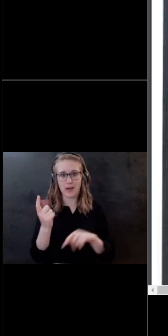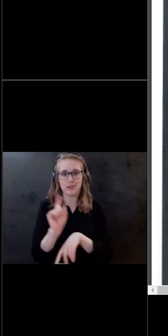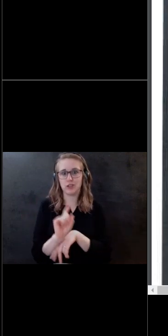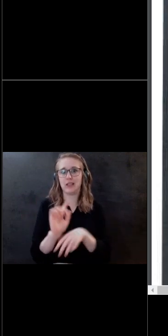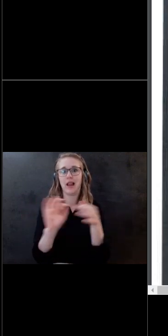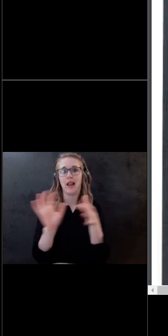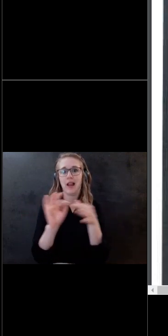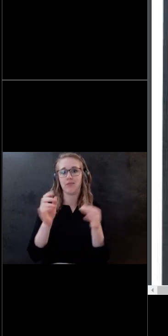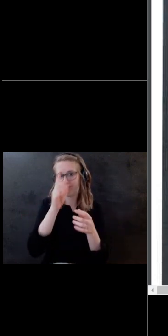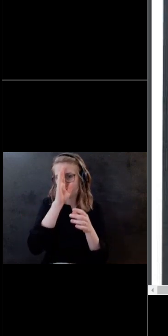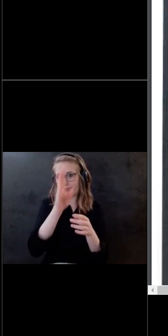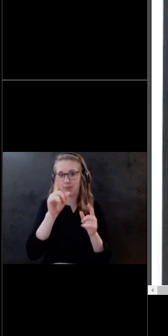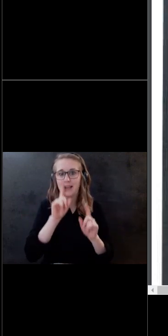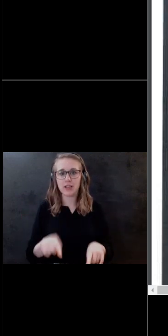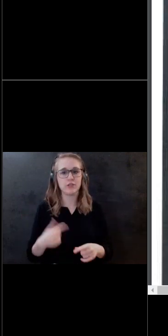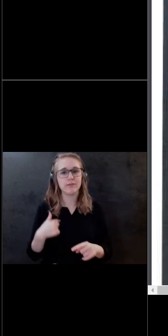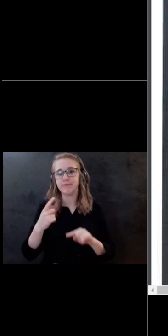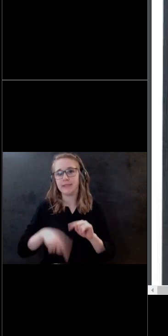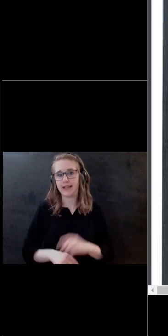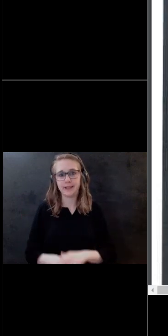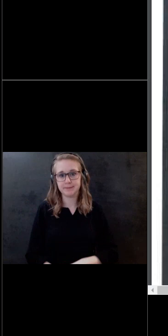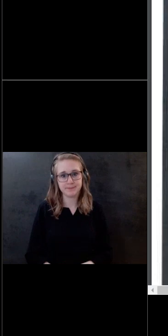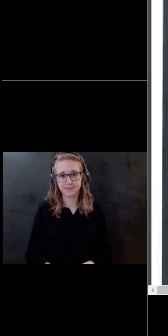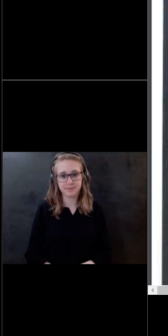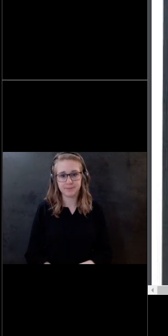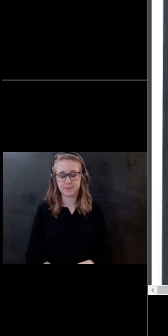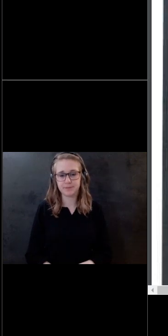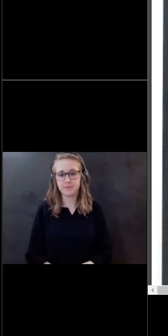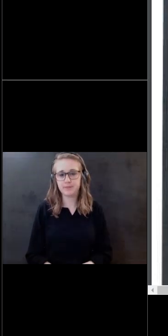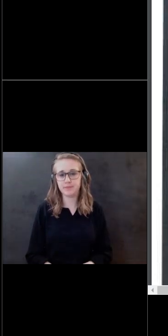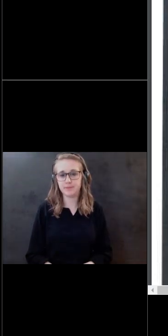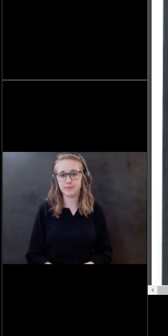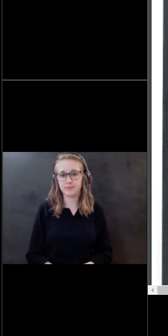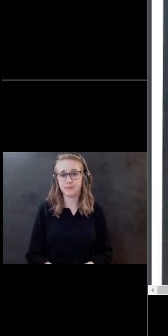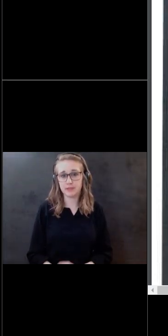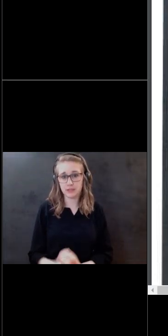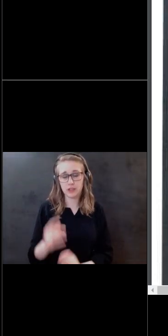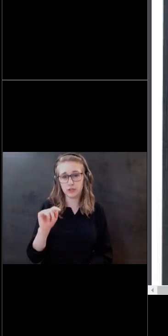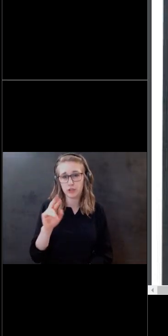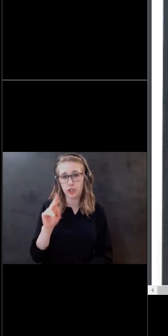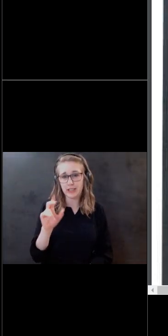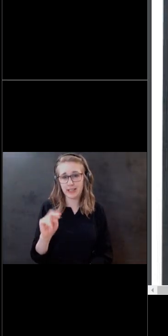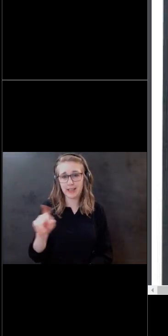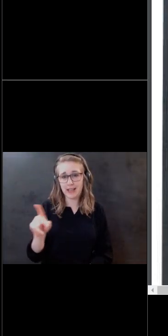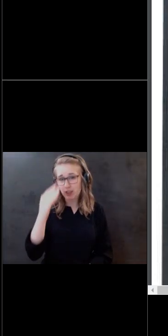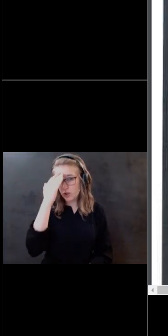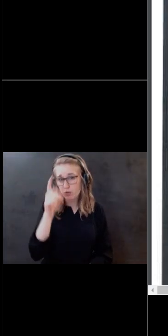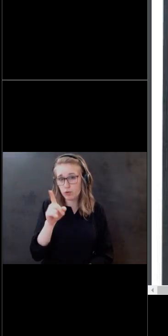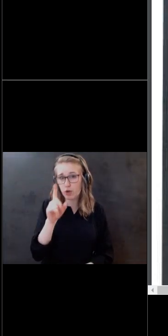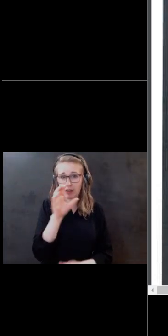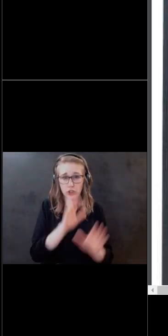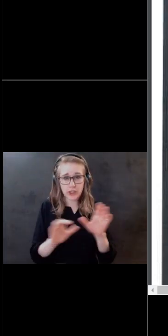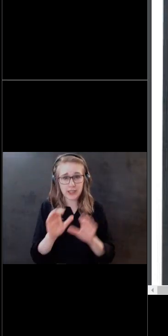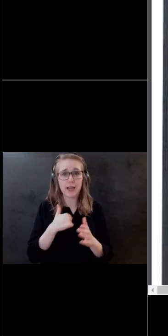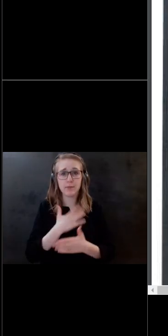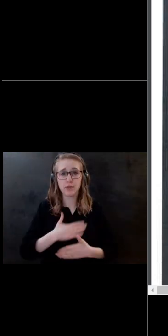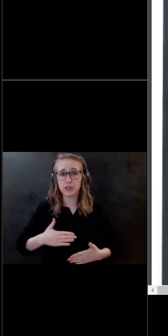that definitive answer, you know, Board Member Turkin. I know you're looking for it. I heard you. I appreciate what you're